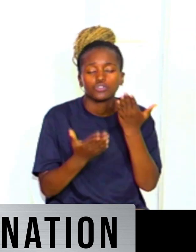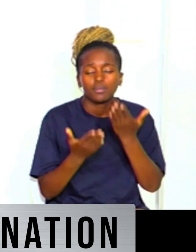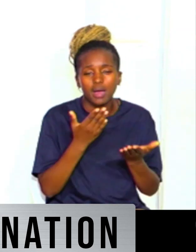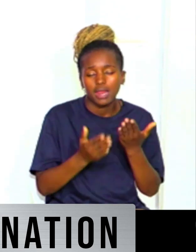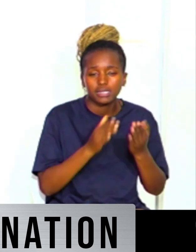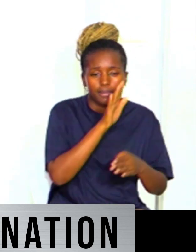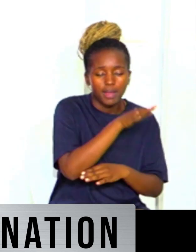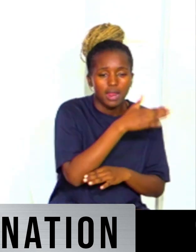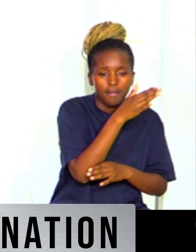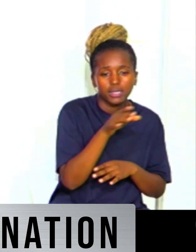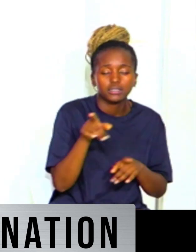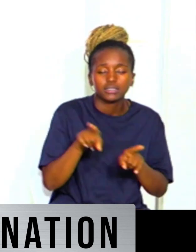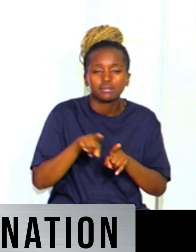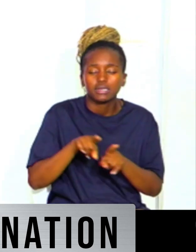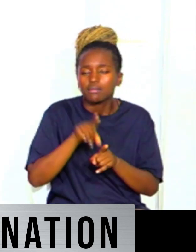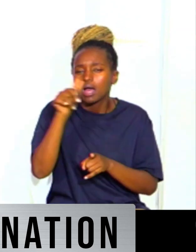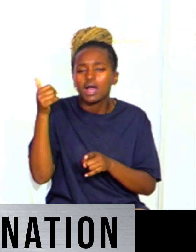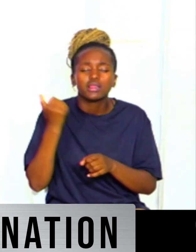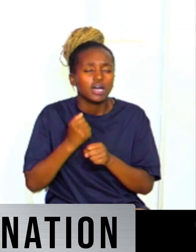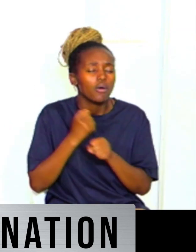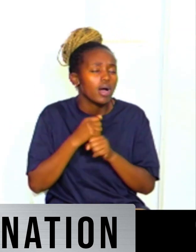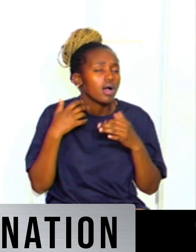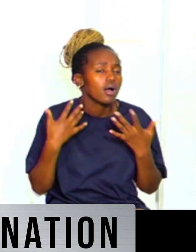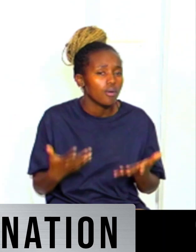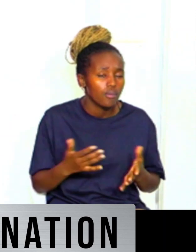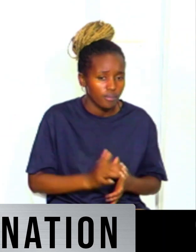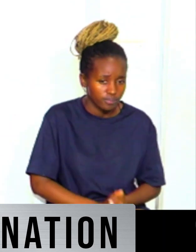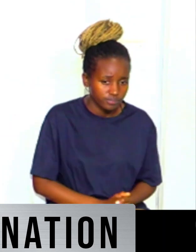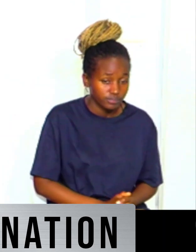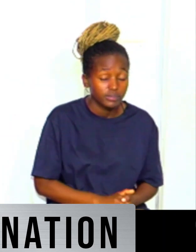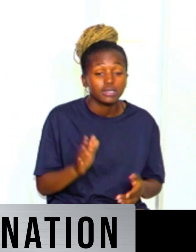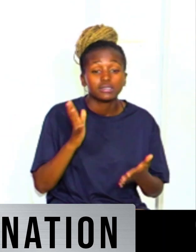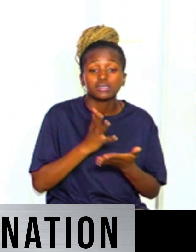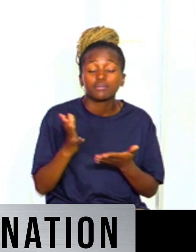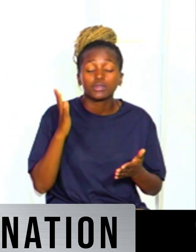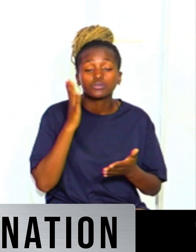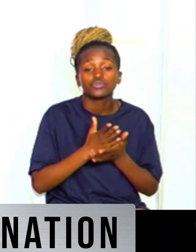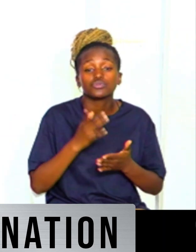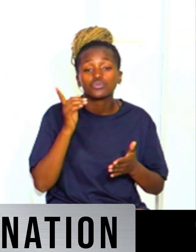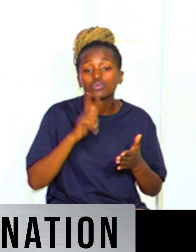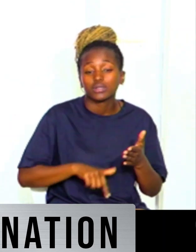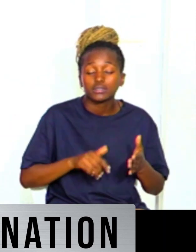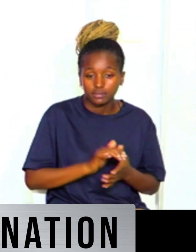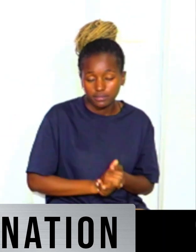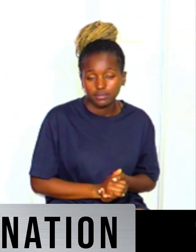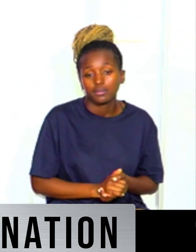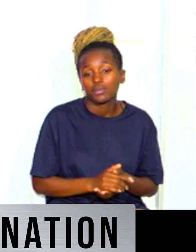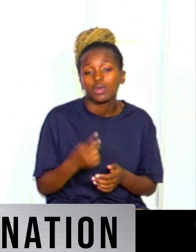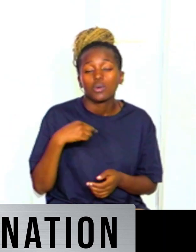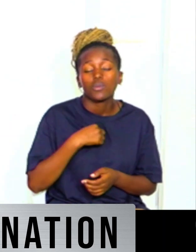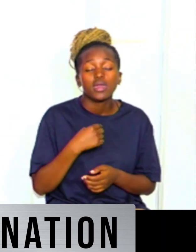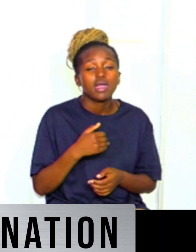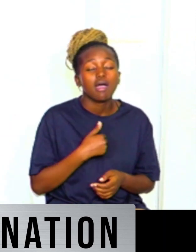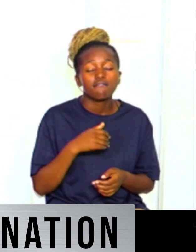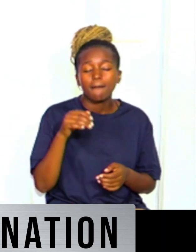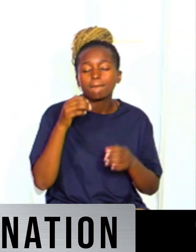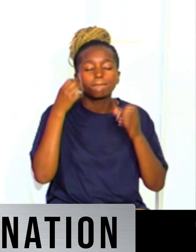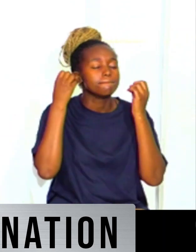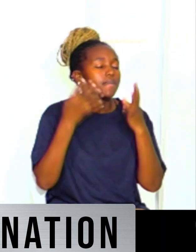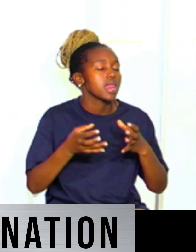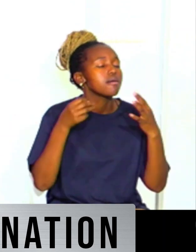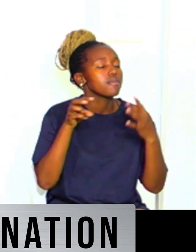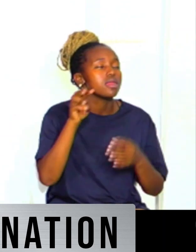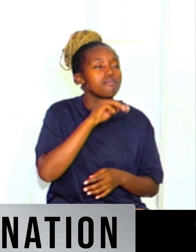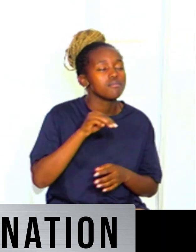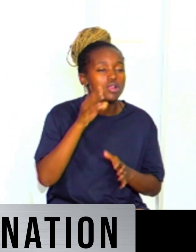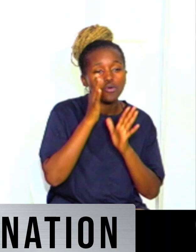mega businessmen. I mean, truth be told, these are multi-millionaires. Yeah. You